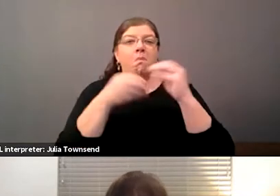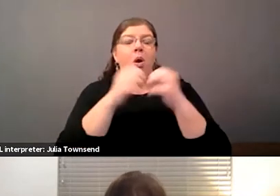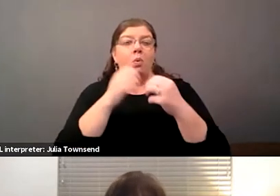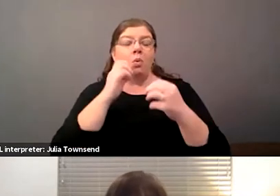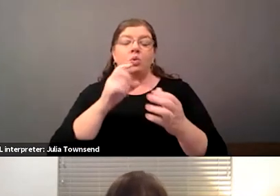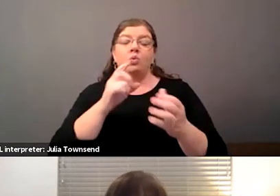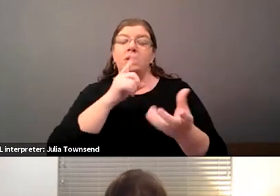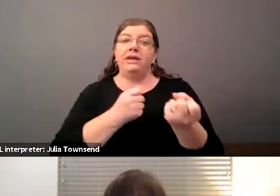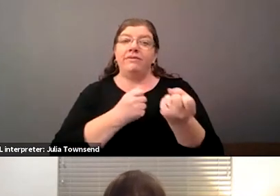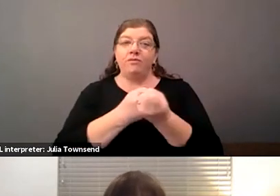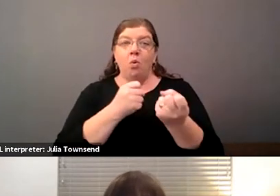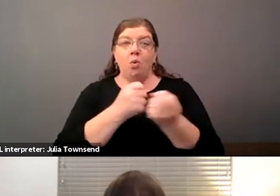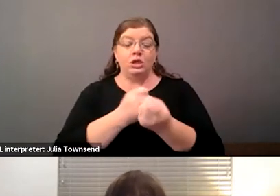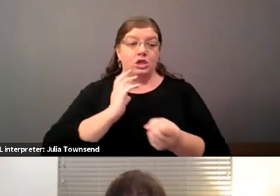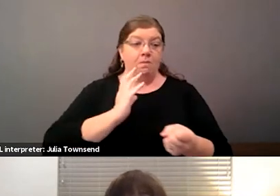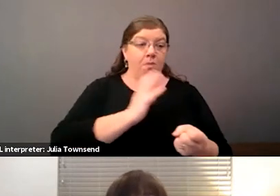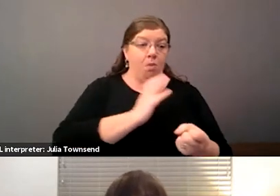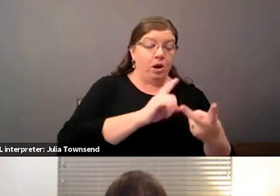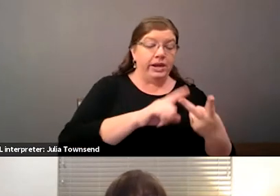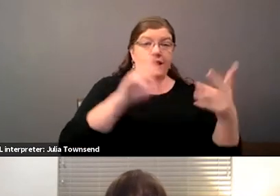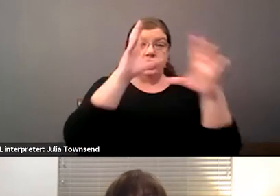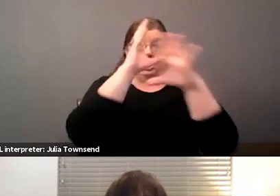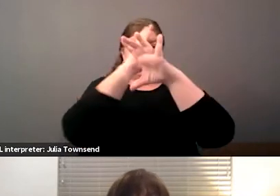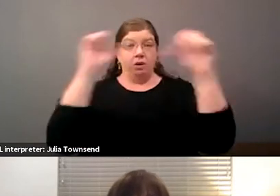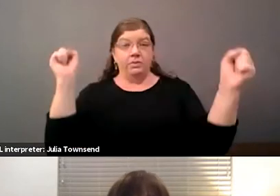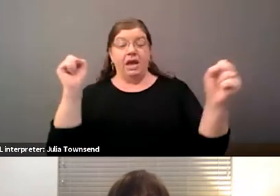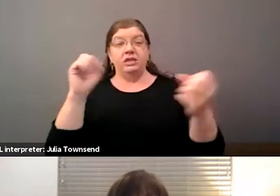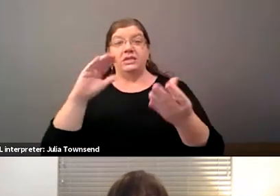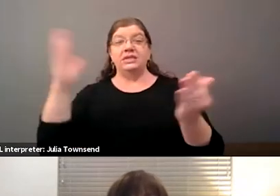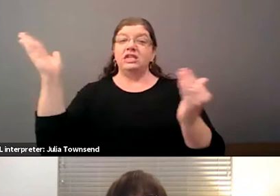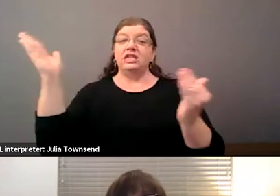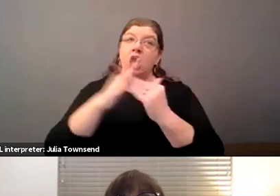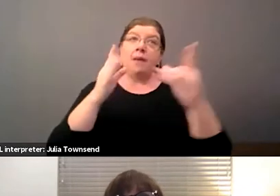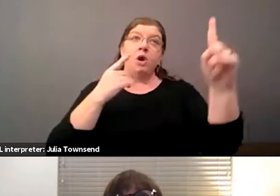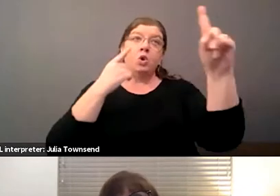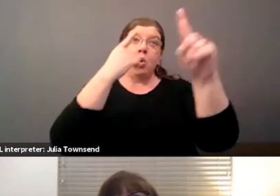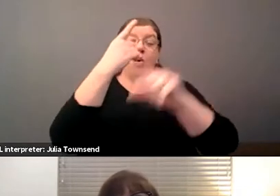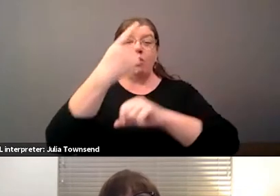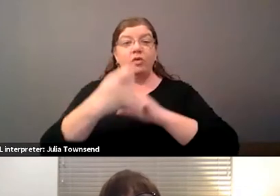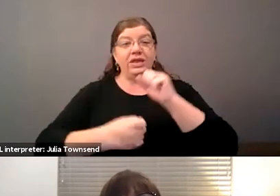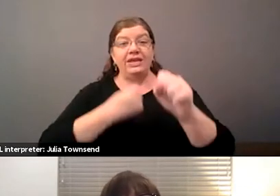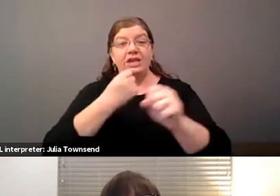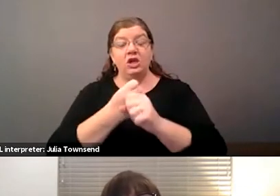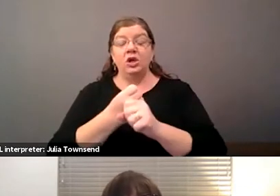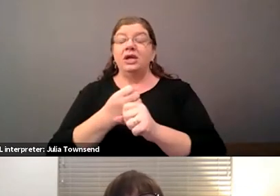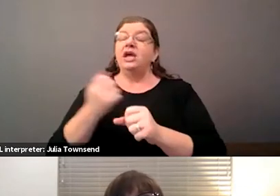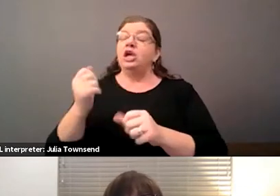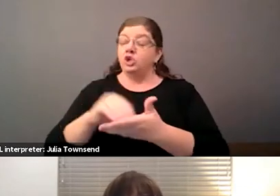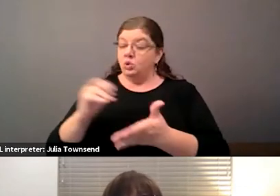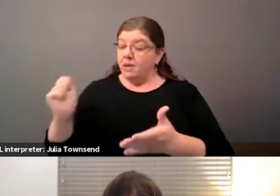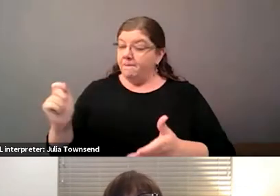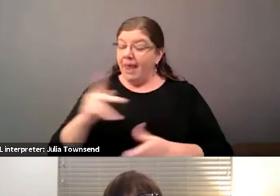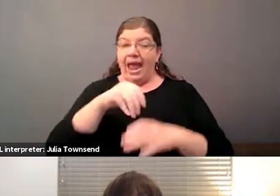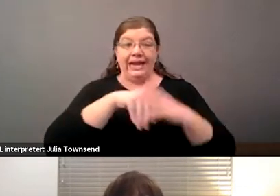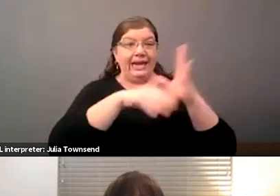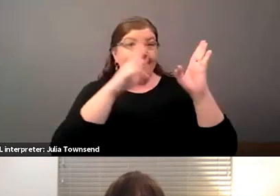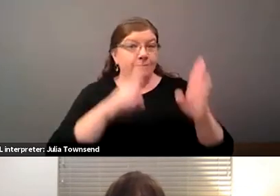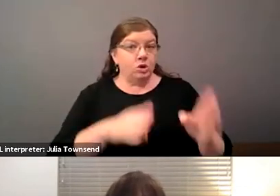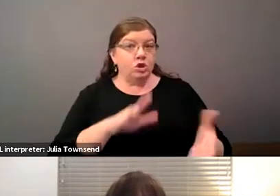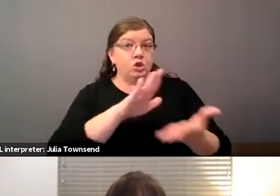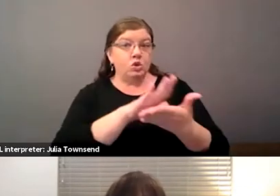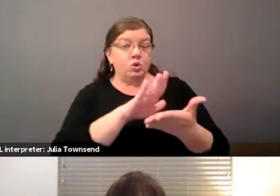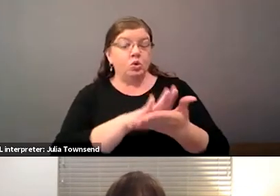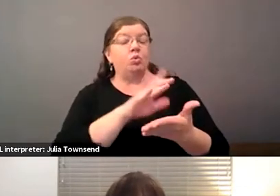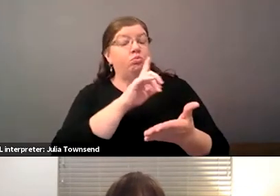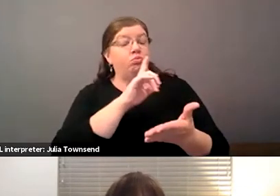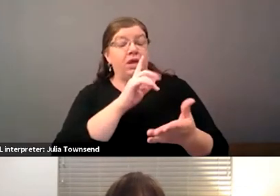superintendent's number one goal for the year to get students back in person to school as soon as it's safe and sanctioned by